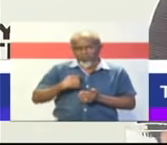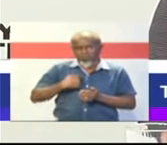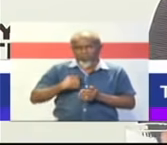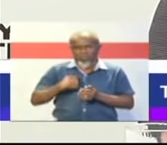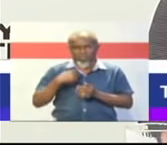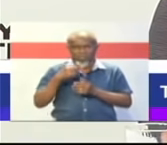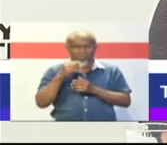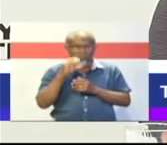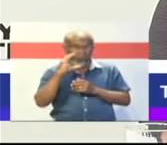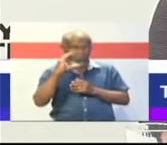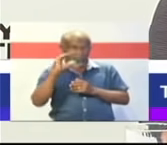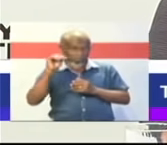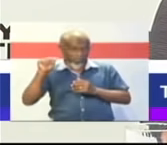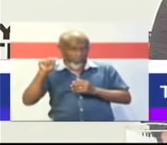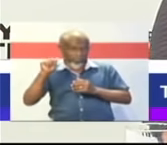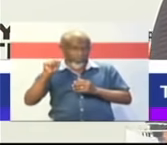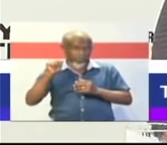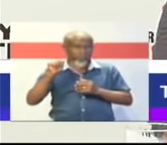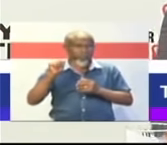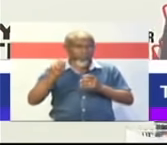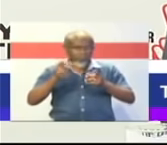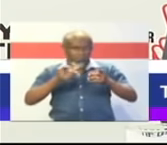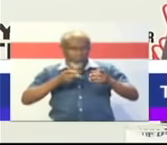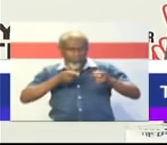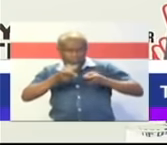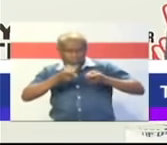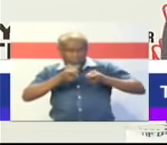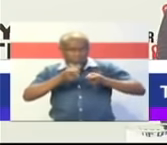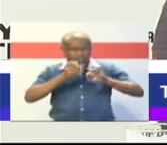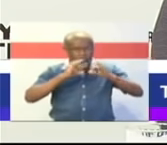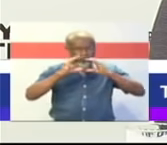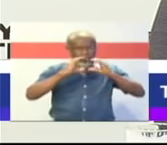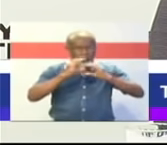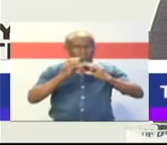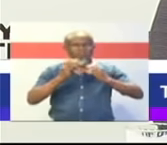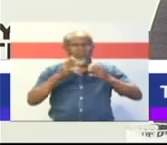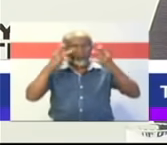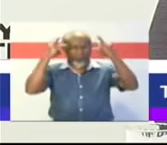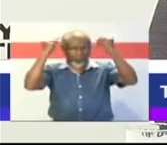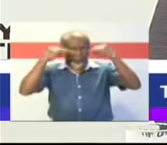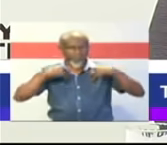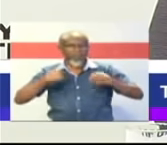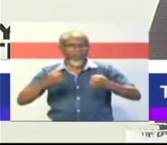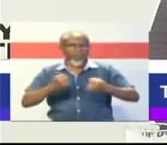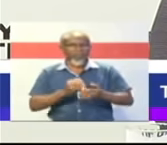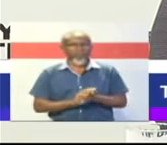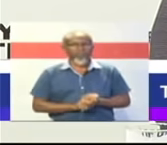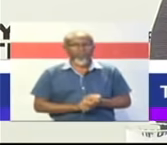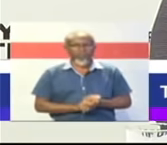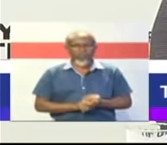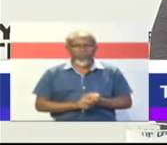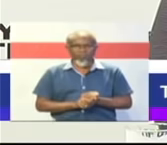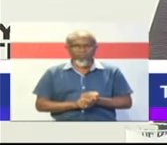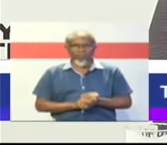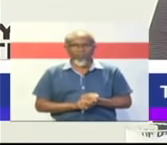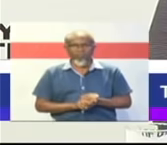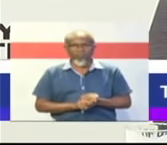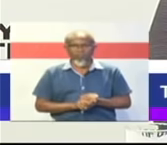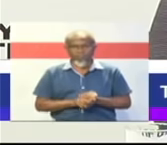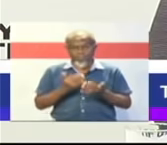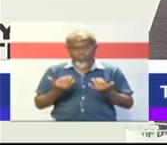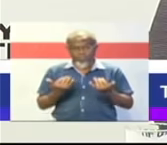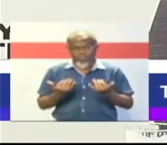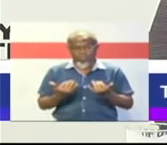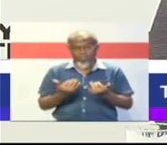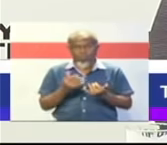Alcantara, Manager Corporate Communication at the Ministry of Health, and I will moderate this morning's conference. We begin with